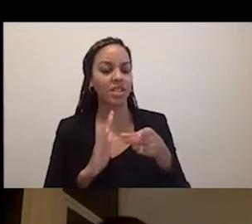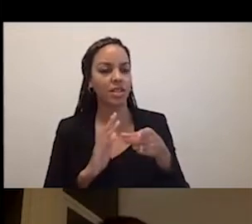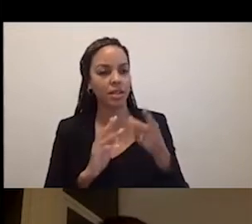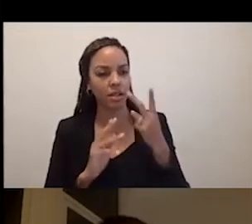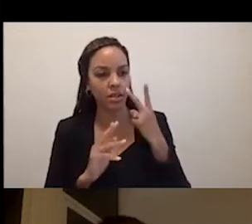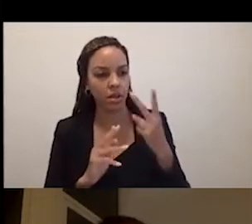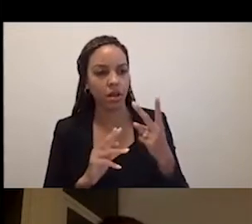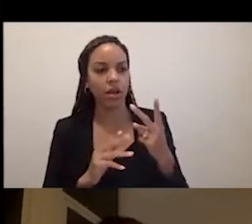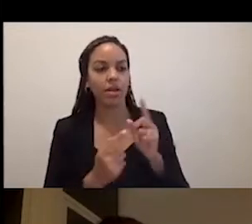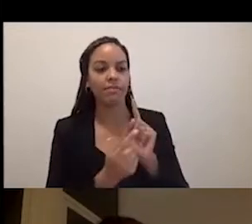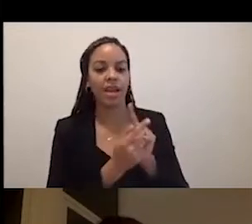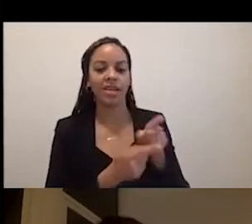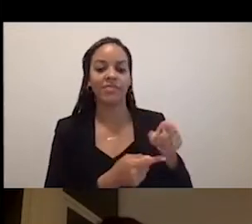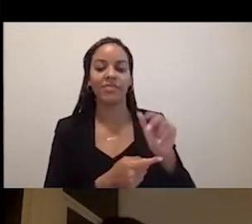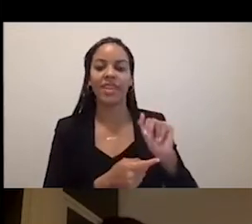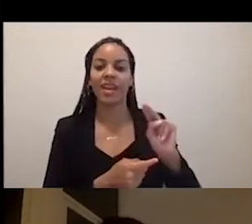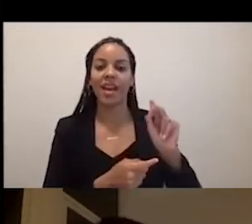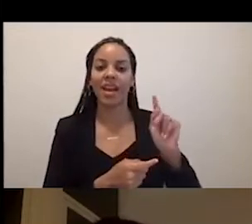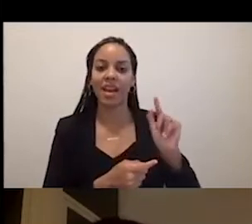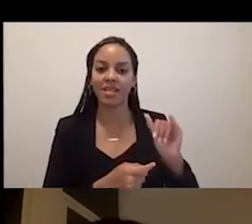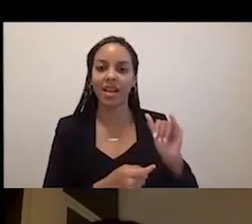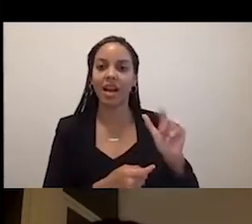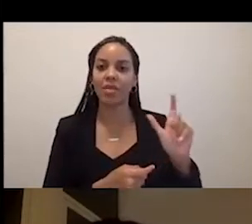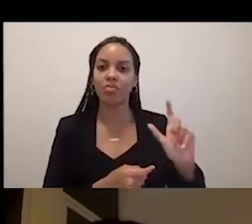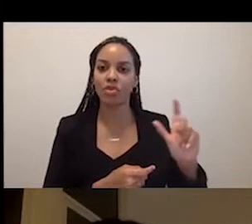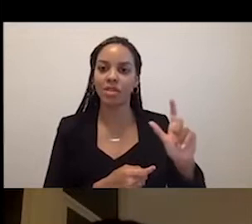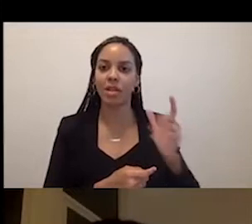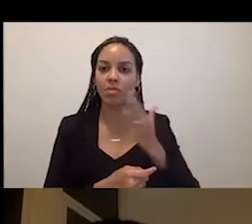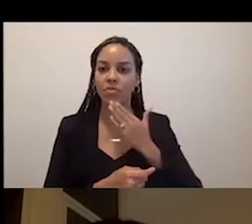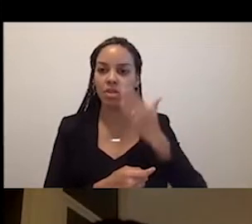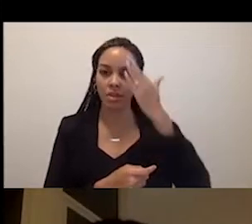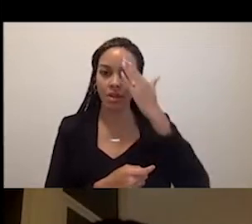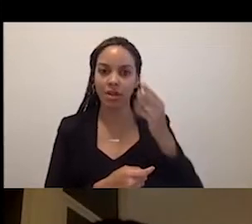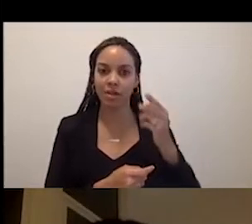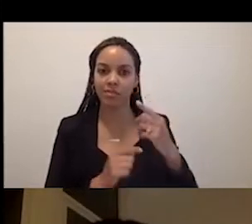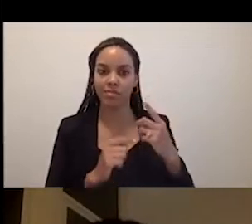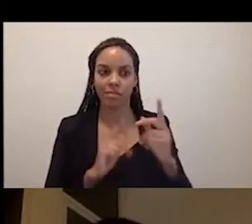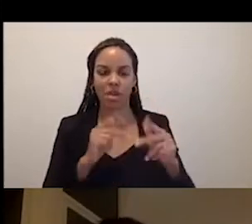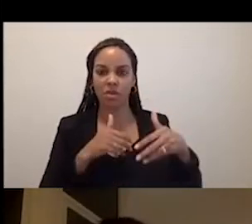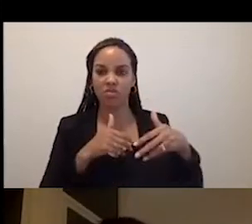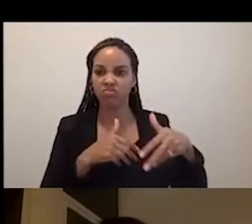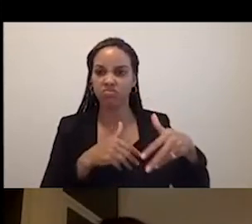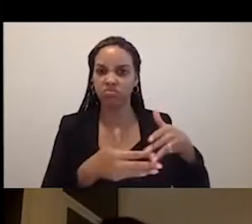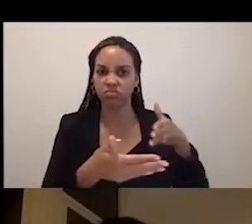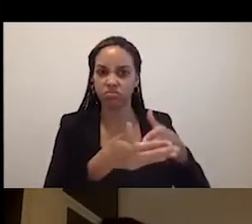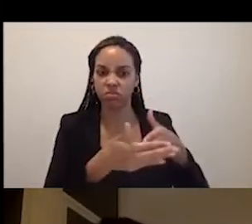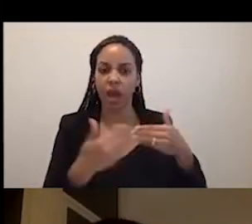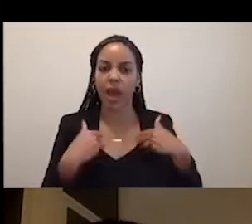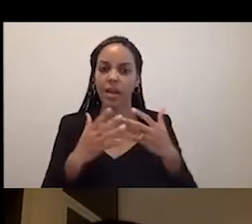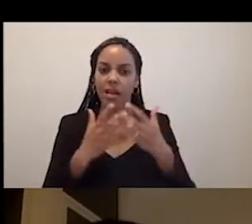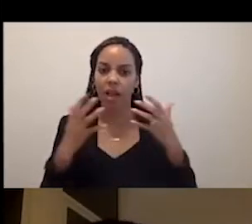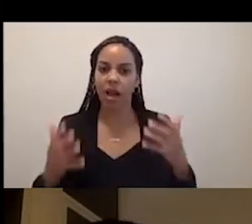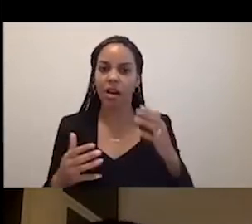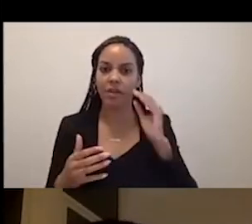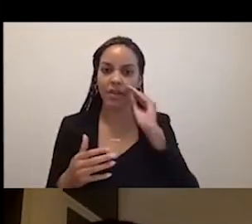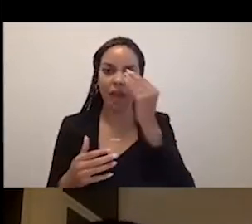anti-Muslim demonstration, which also had a lot of flowers on the ground, as you can see in the